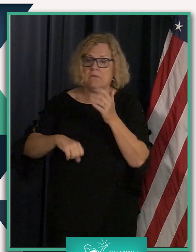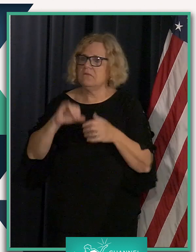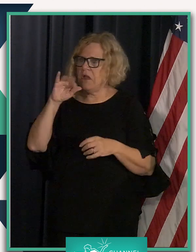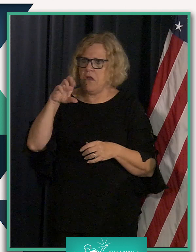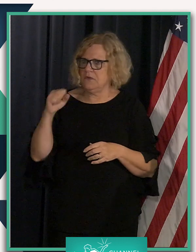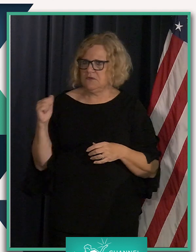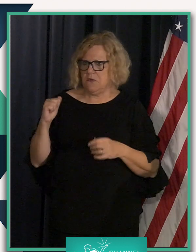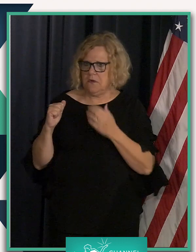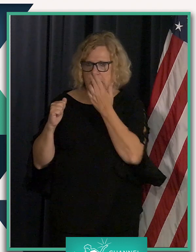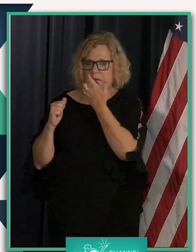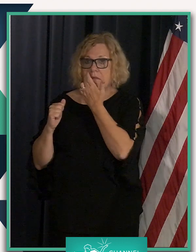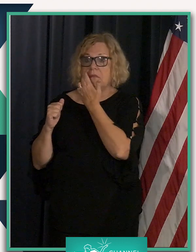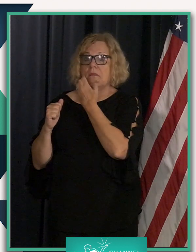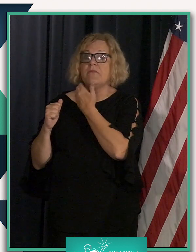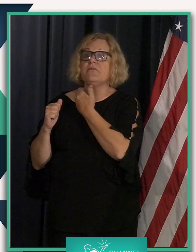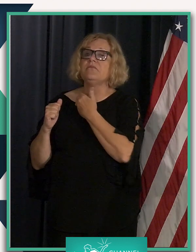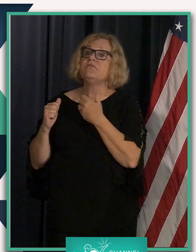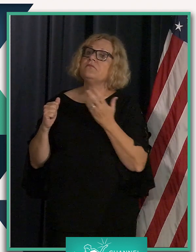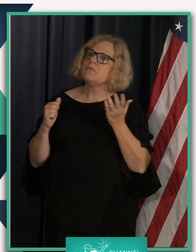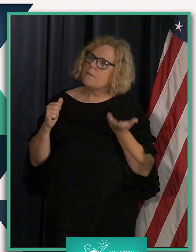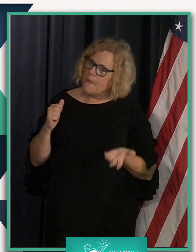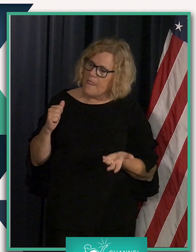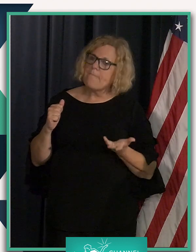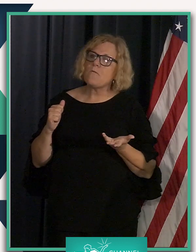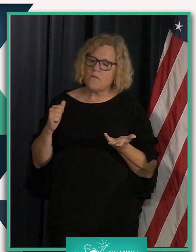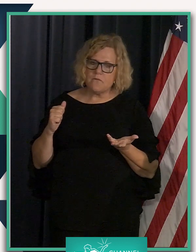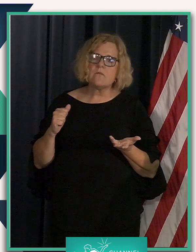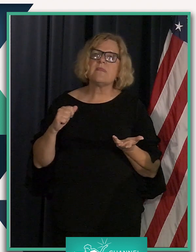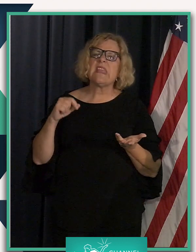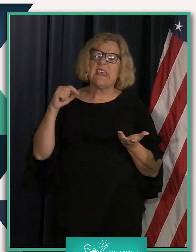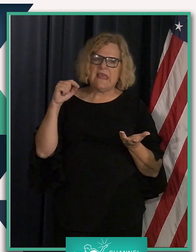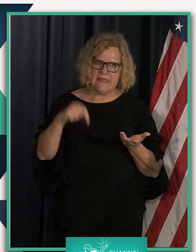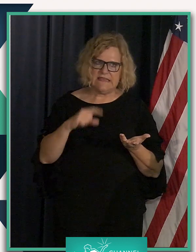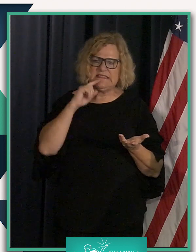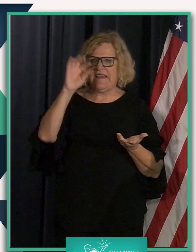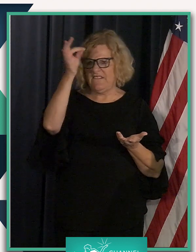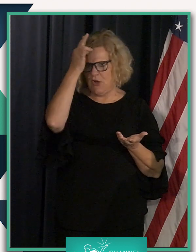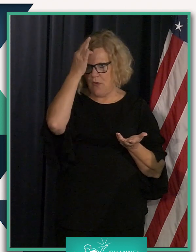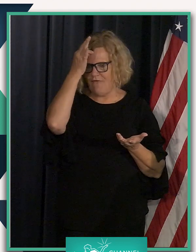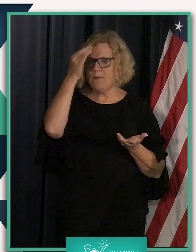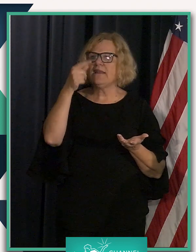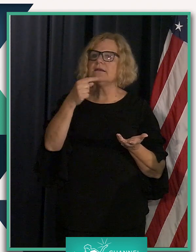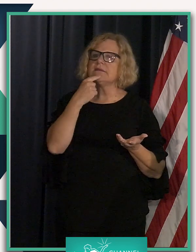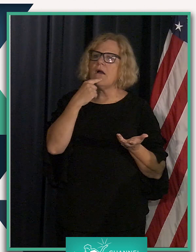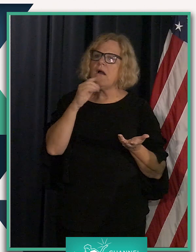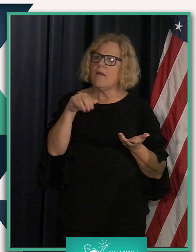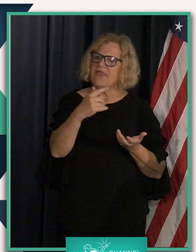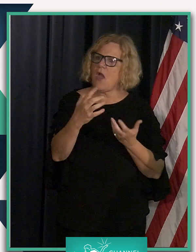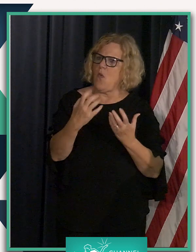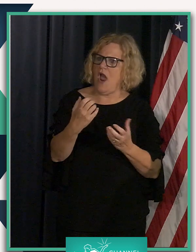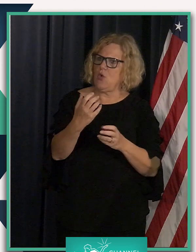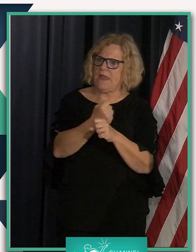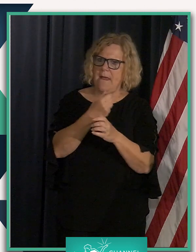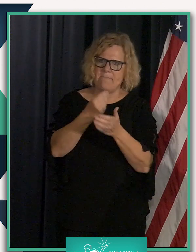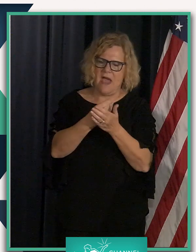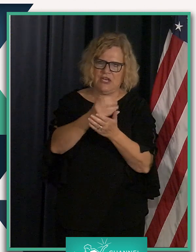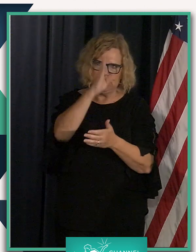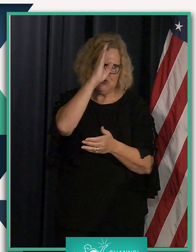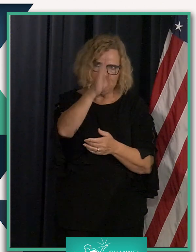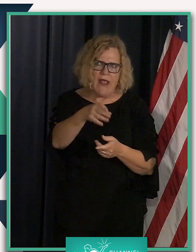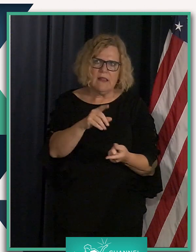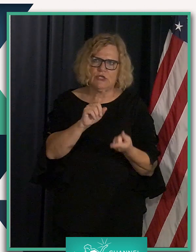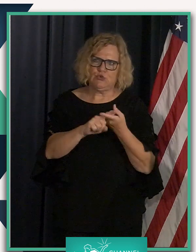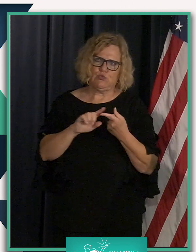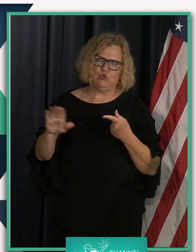won't. And so this is the federal government saying they want to get money directly